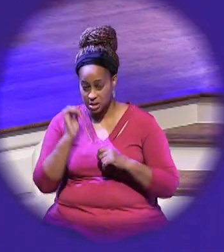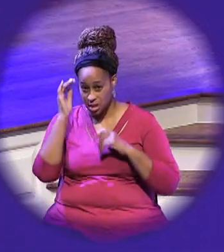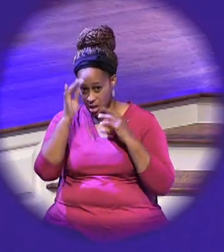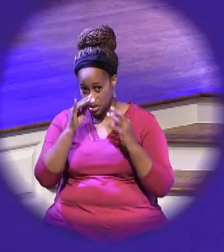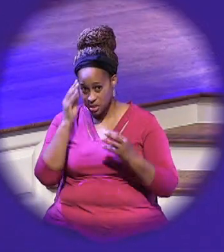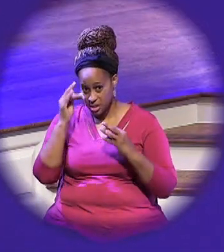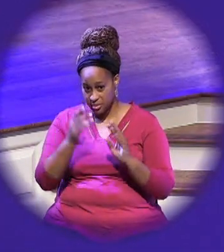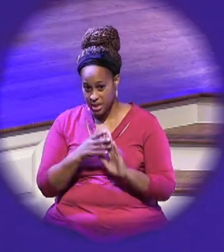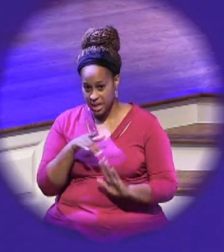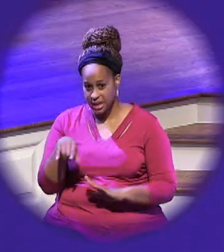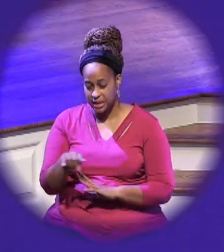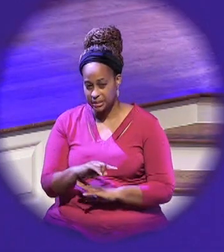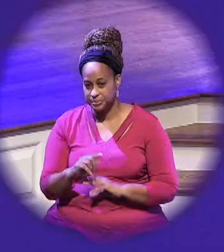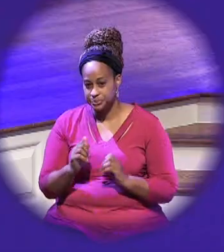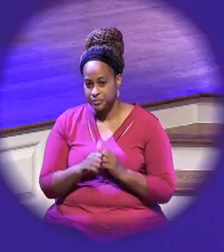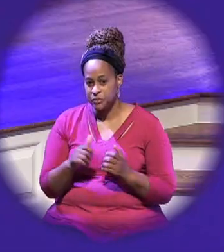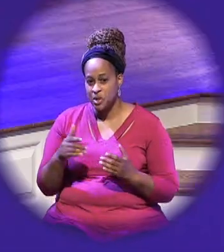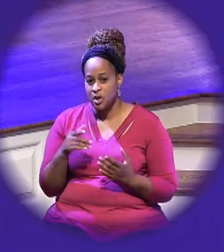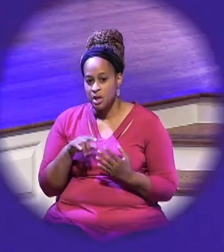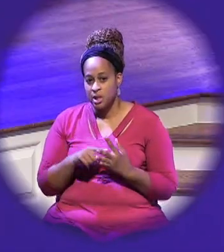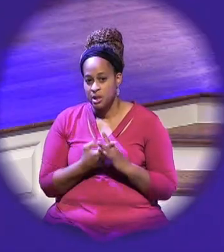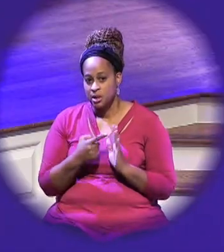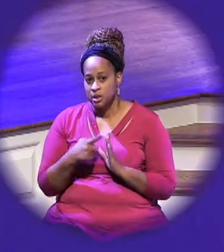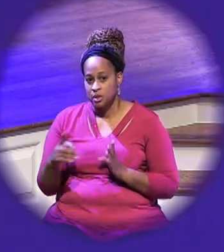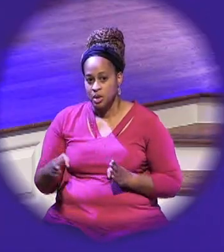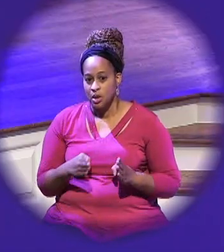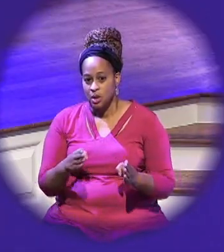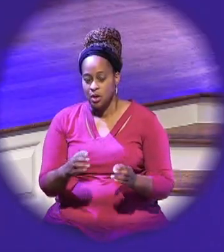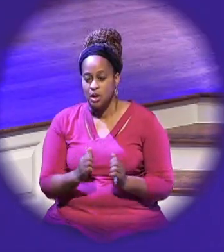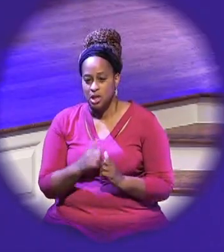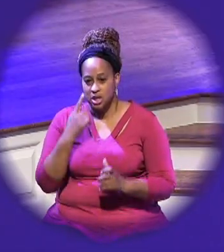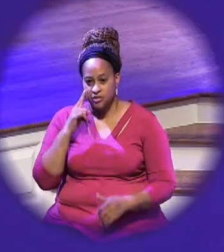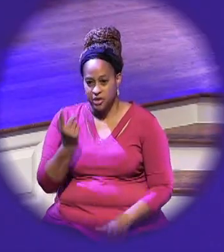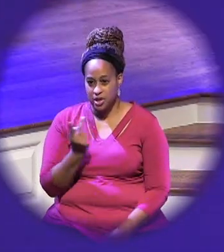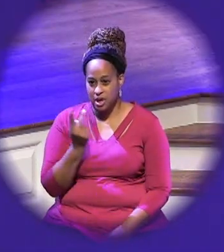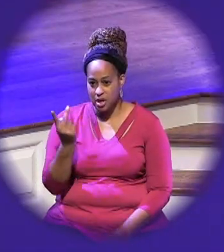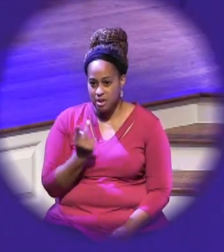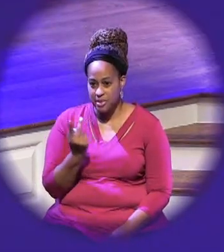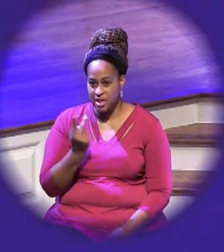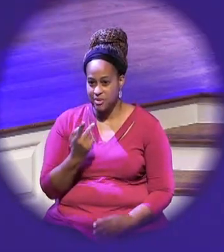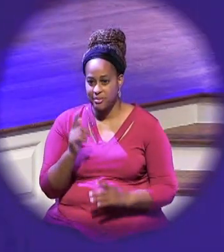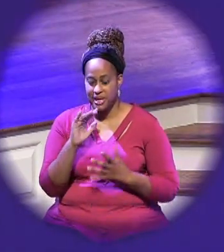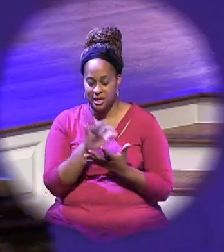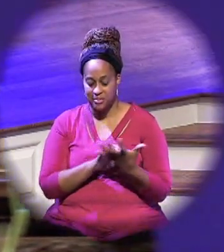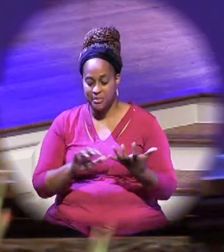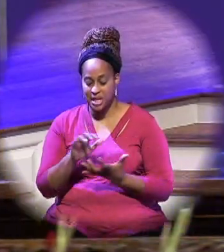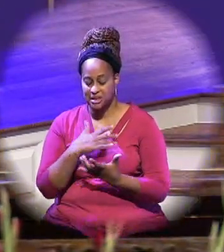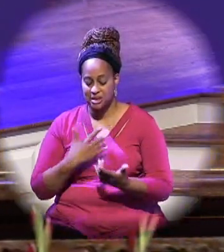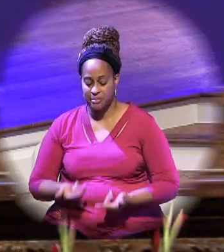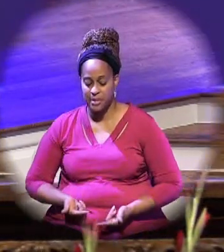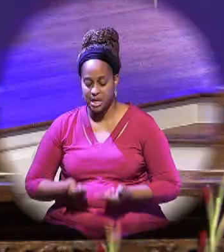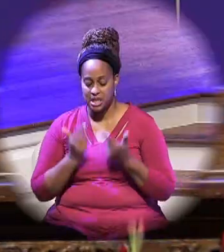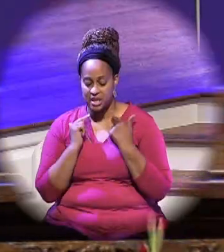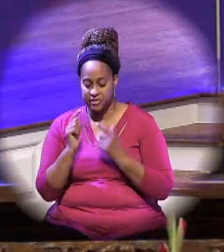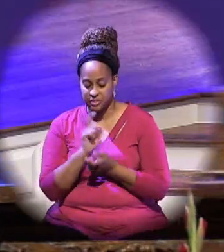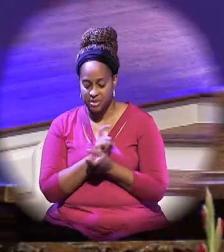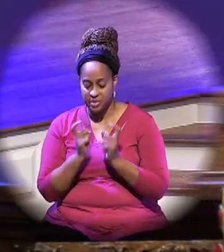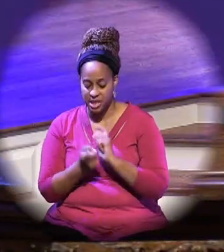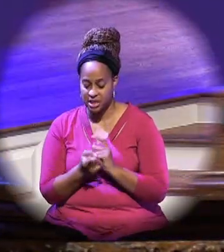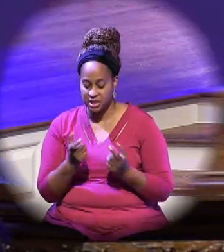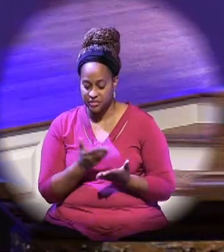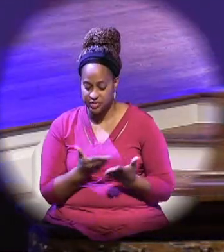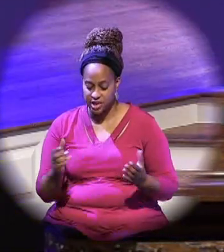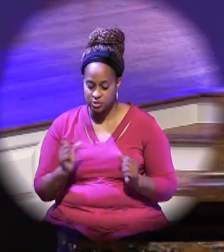contemplate charting a new course. It says for you and me, when I've made a mess of my life and when I've repented and things